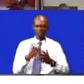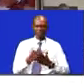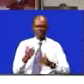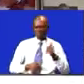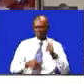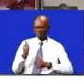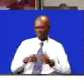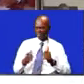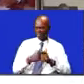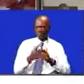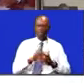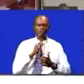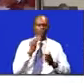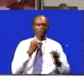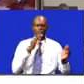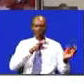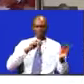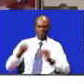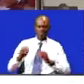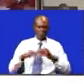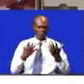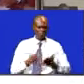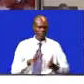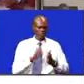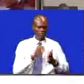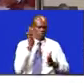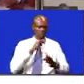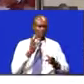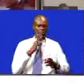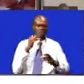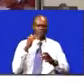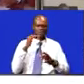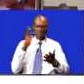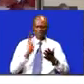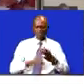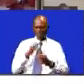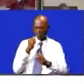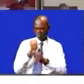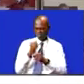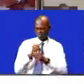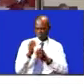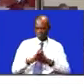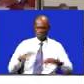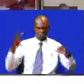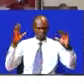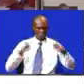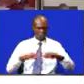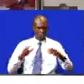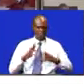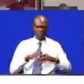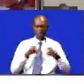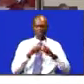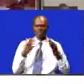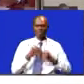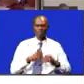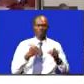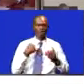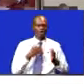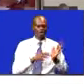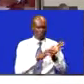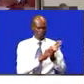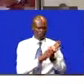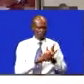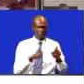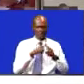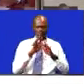wadhi kure momiyo wadwatimo gimwaluongo long range campaign. Wapidho gimiluongo noduma, to e Siachwa